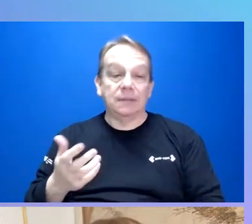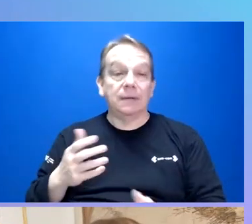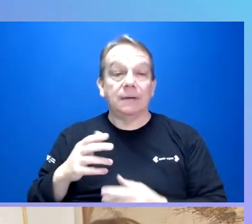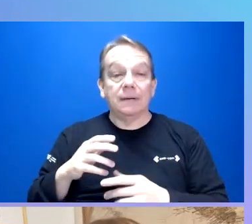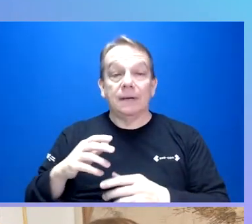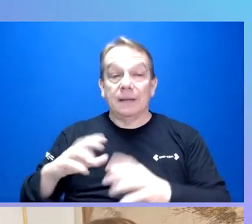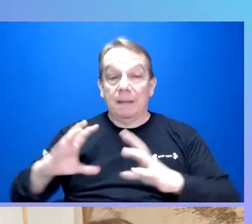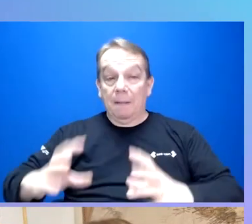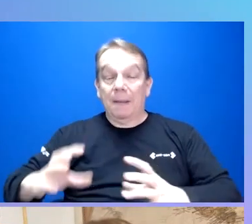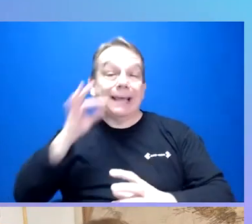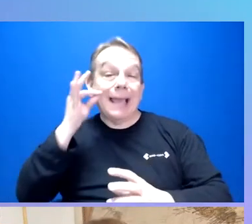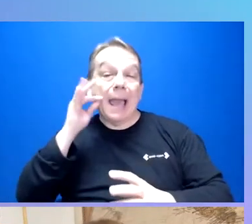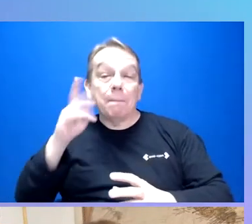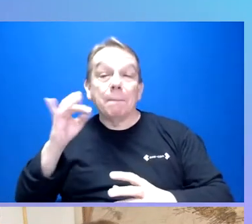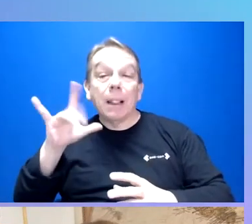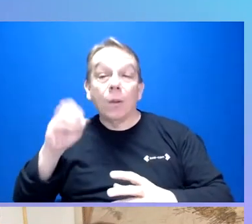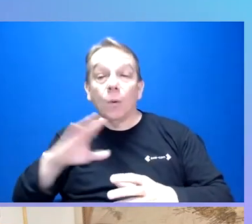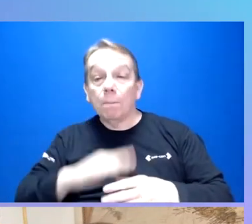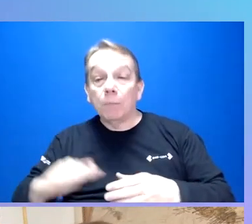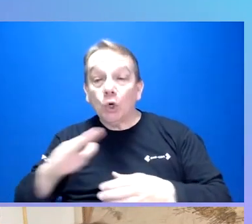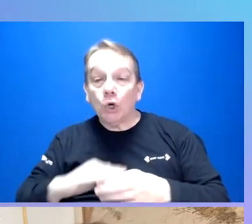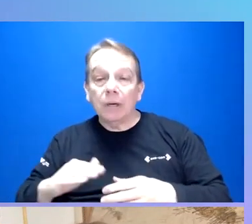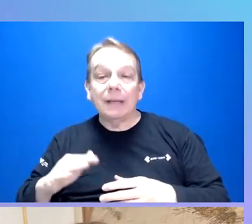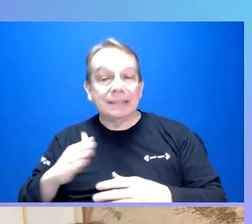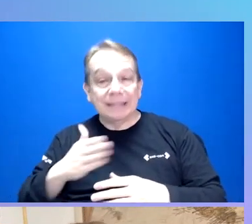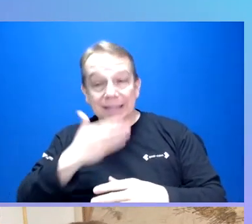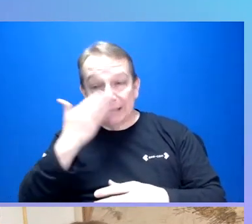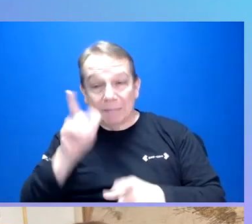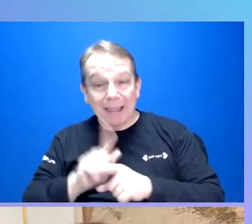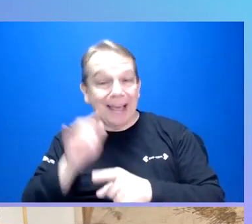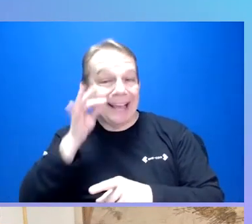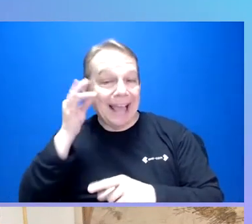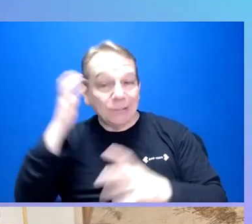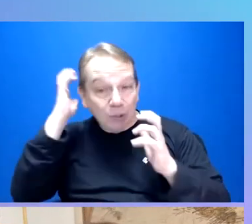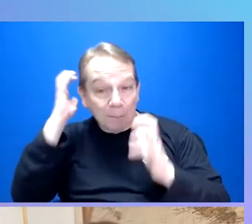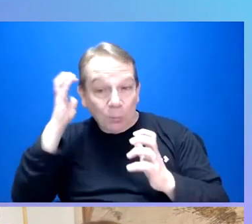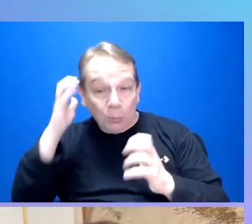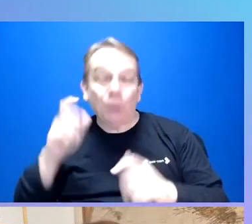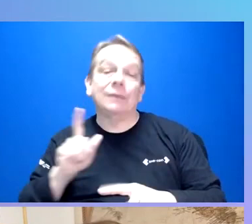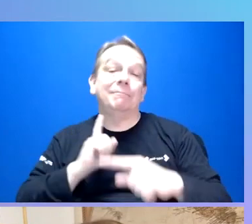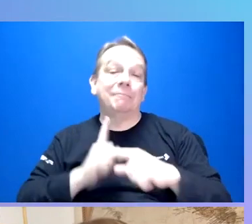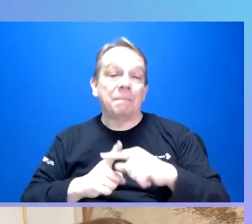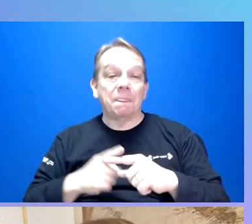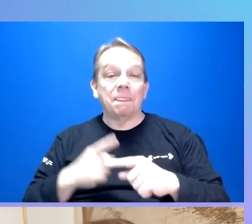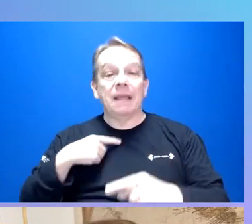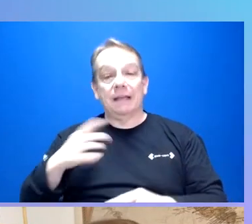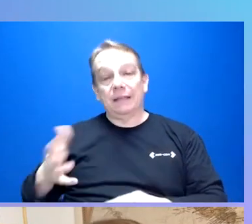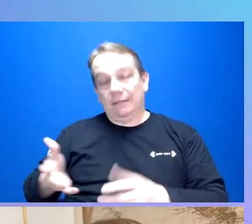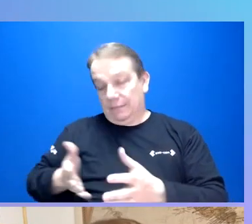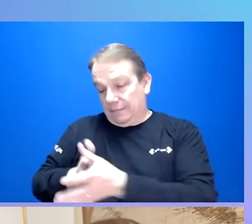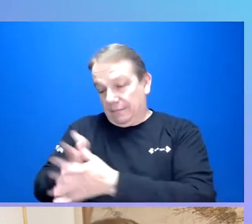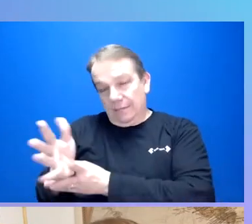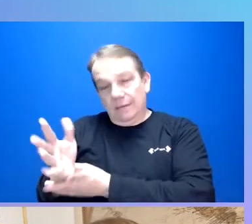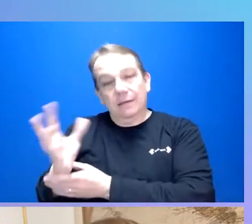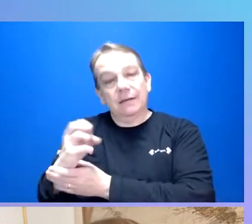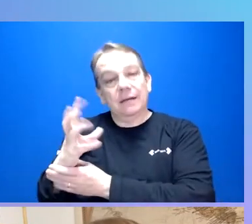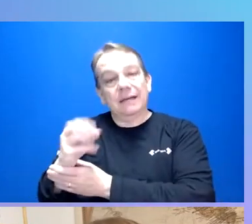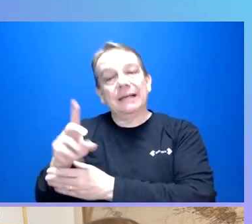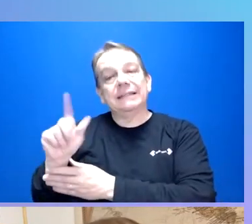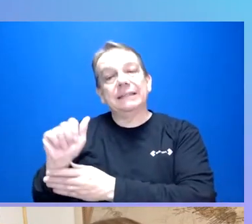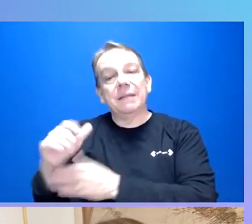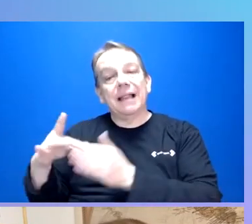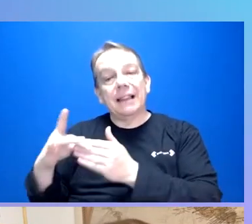and vibrated when you pet it. It also smelled like cat shampoo. We had a gestural wearable for a